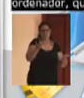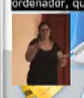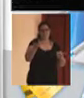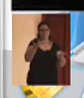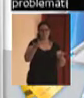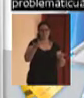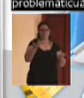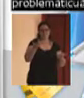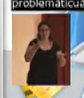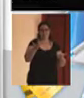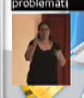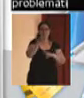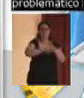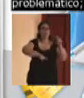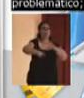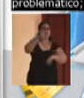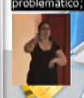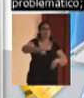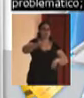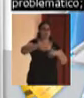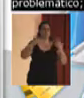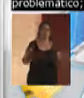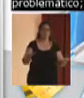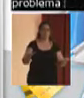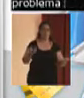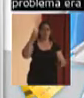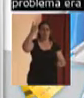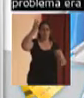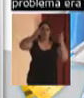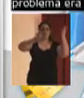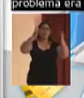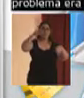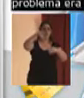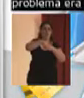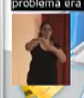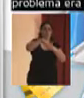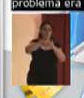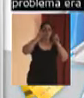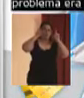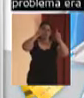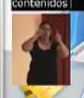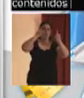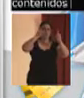which is a bit of a problem, but the biggest problem was